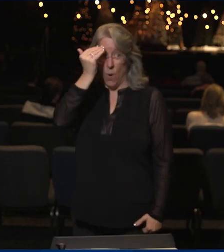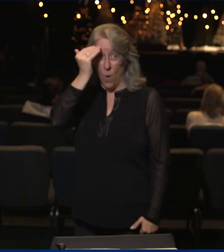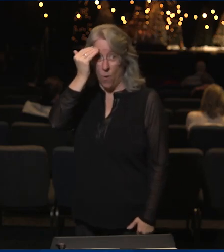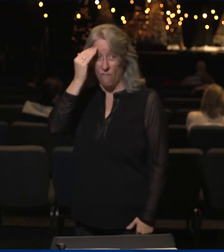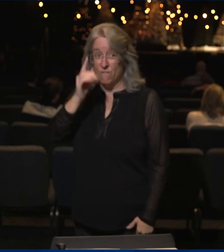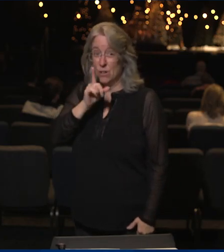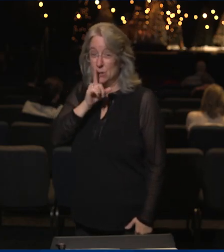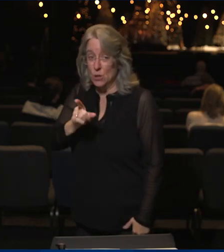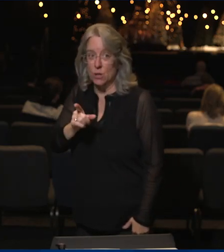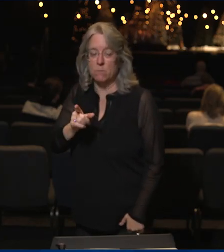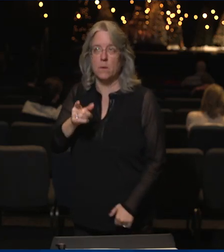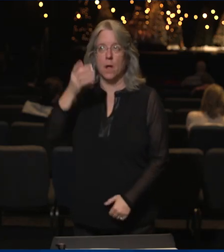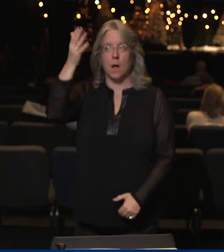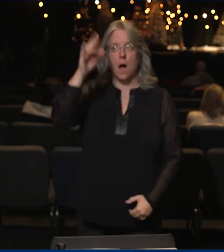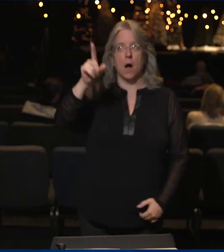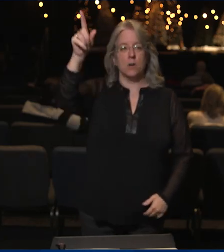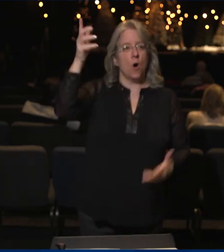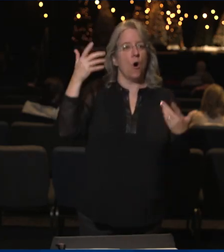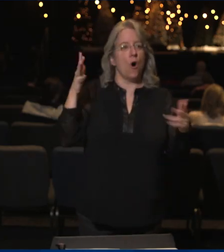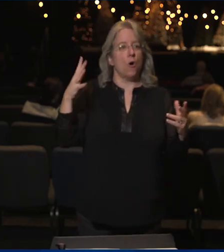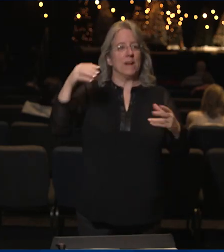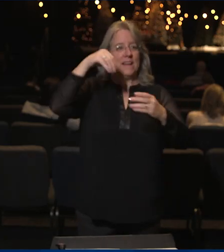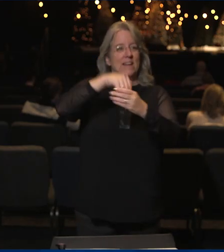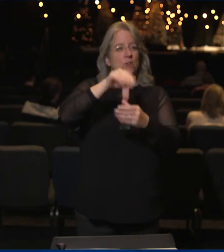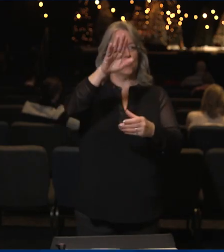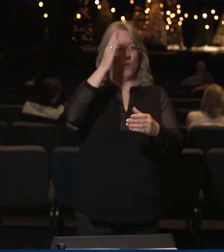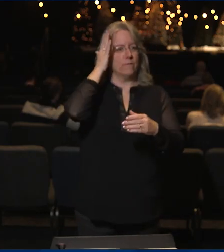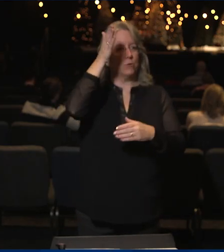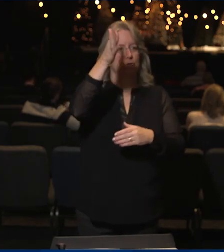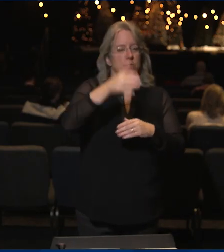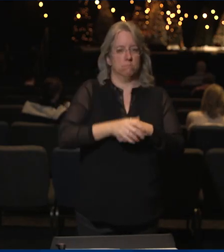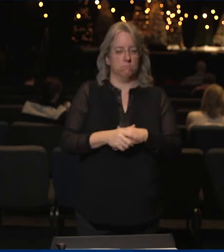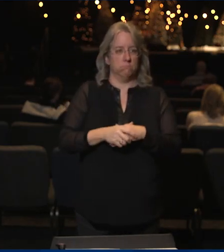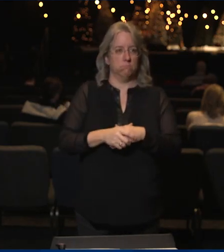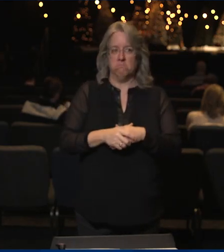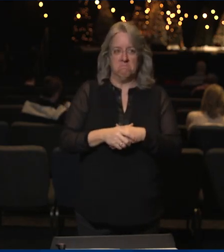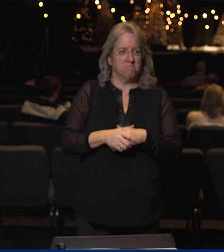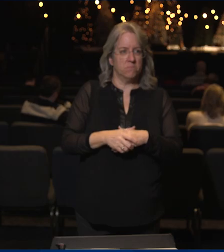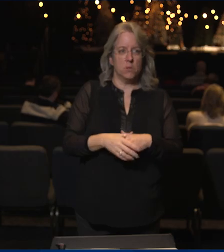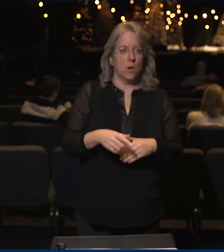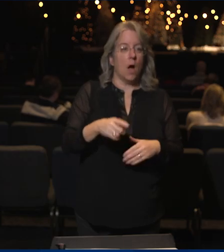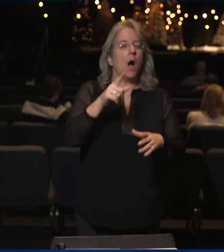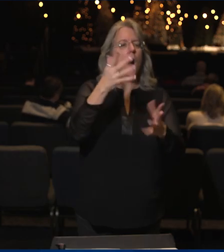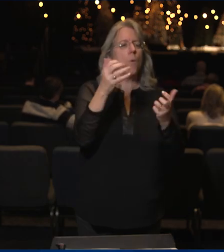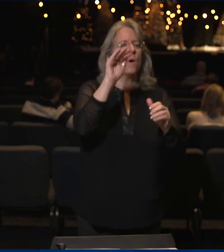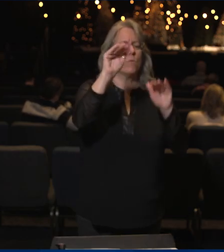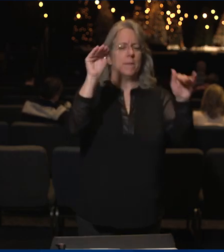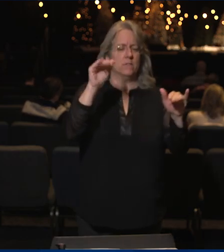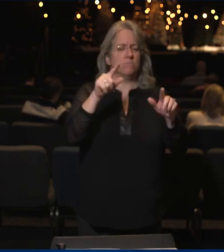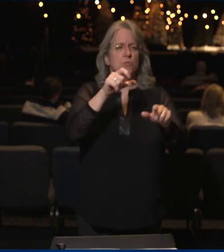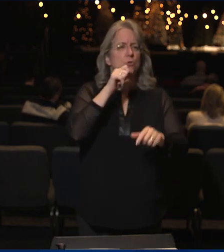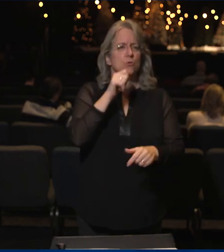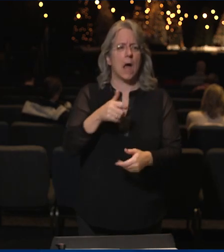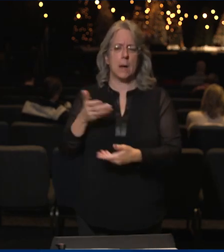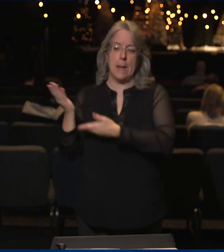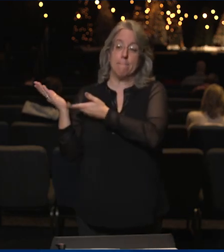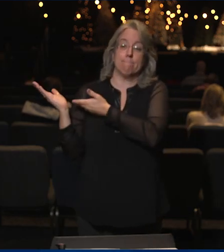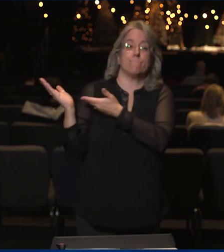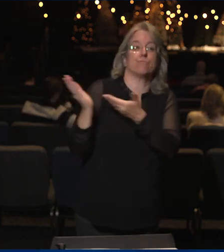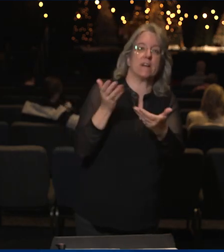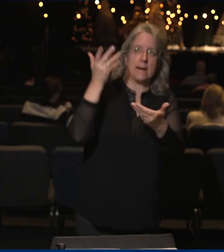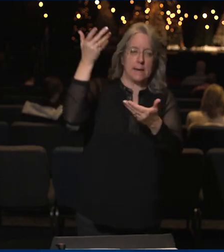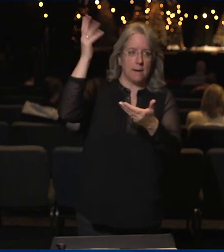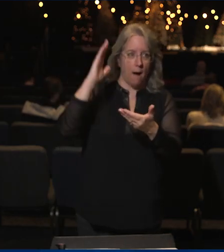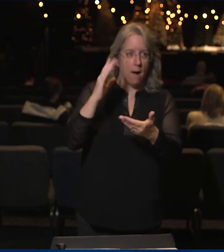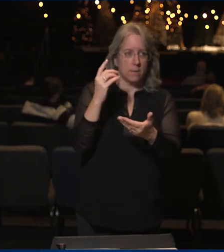our future to prepare the way. I want to remind you of this. You never take God anywhere with you. Missionaries never take